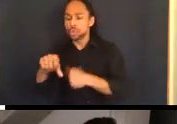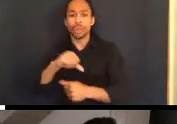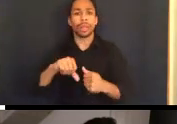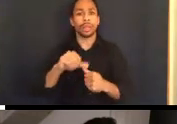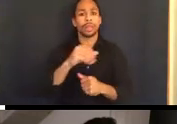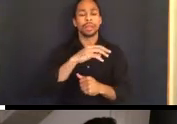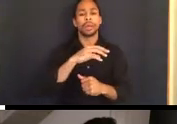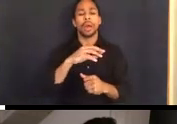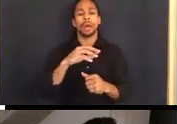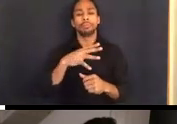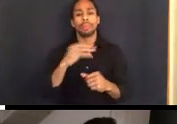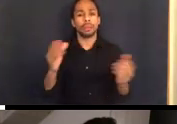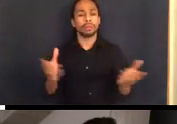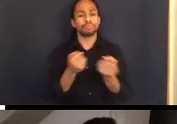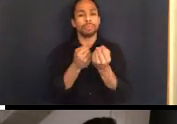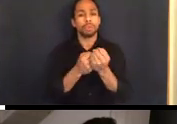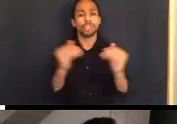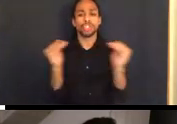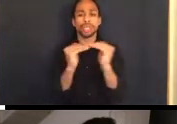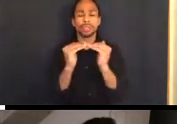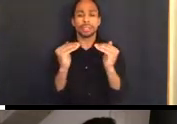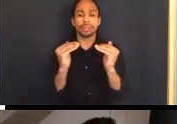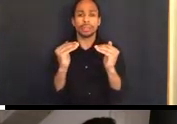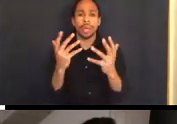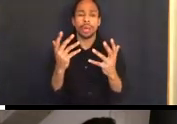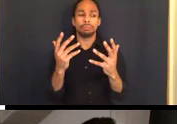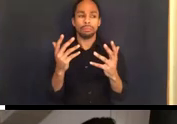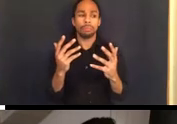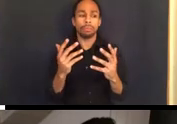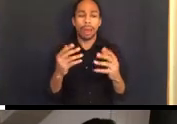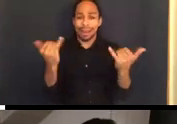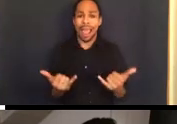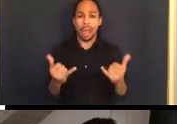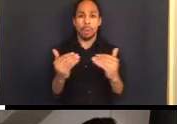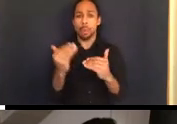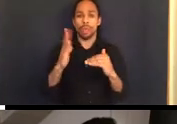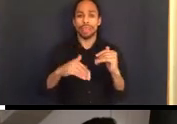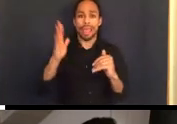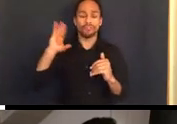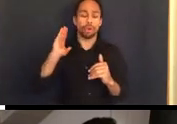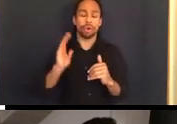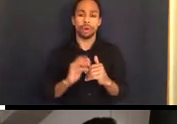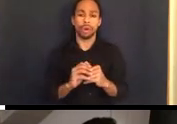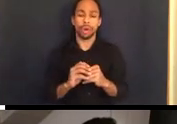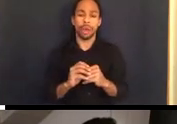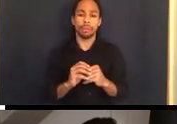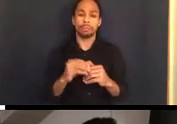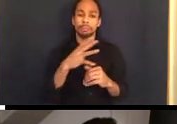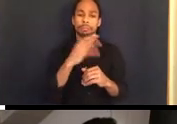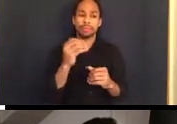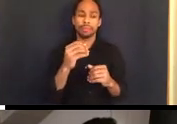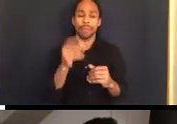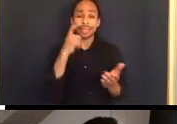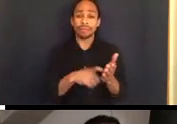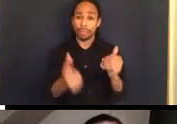in a time where it's never been more clear just how vulnerable the most vulnerable among us are, but also